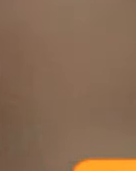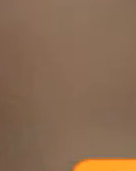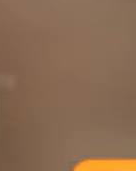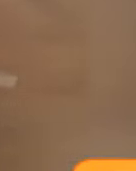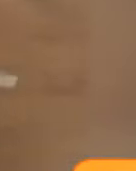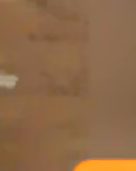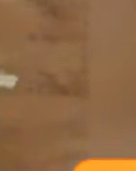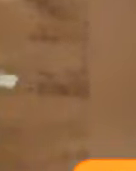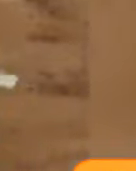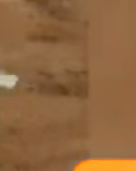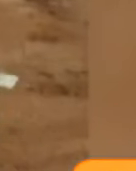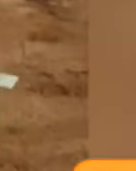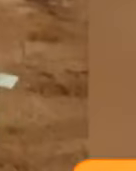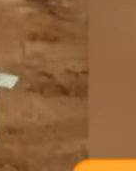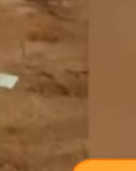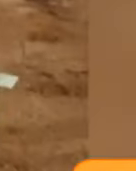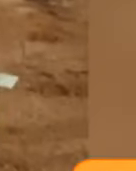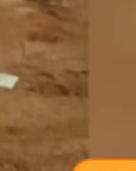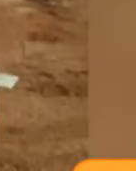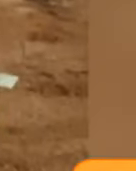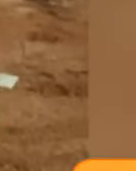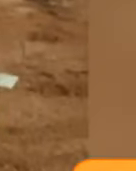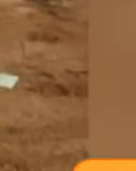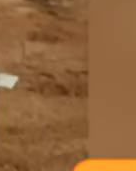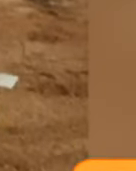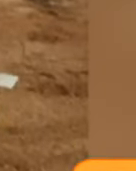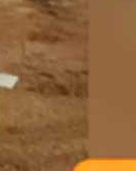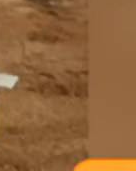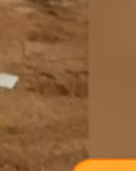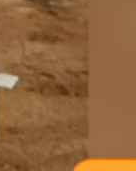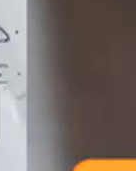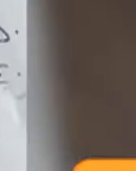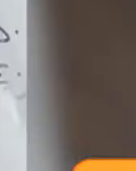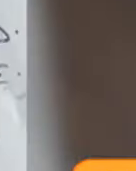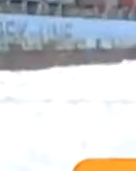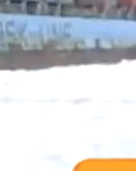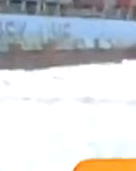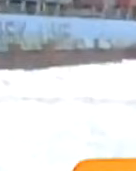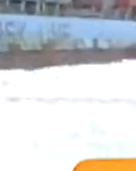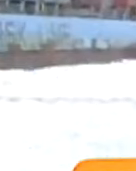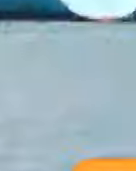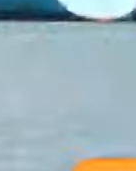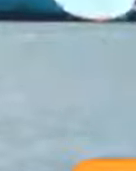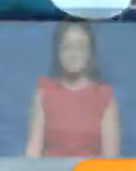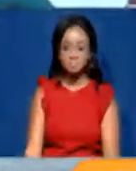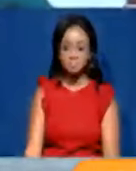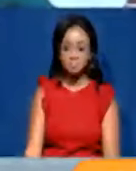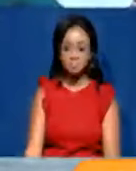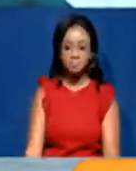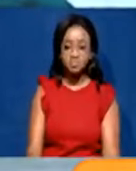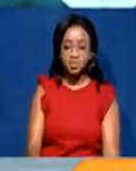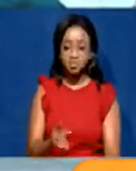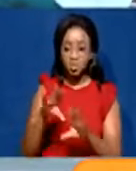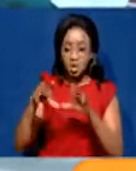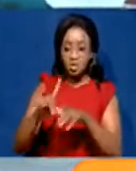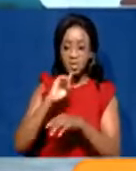Apparently I paid even for the bad sugar because they said I'm paying for 1 BL. They didn't want to hear. Elavol company that imported the